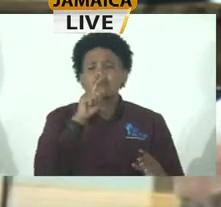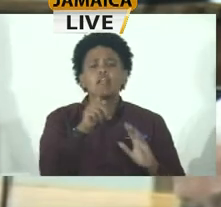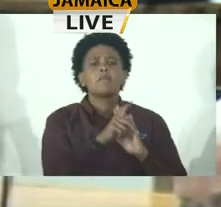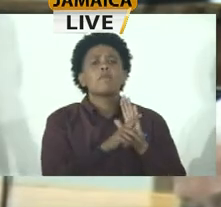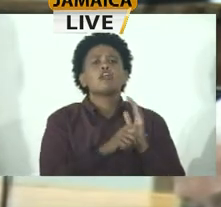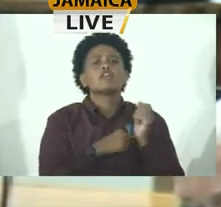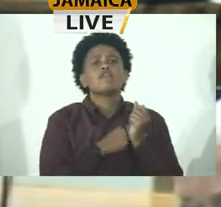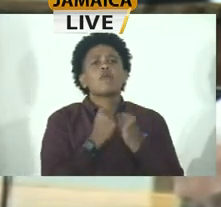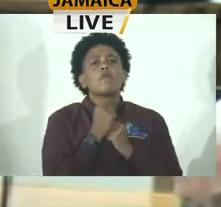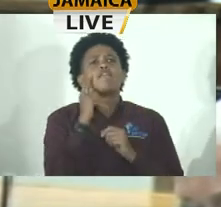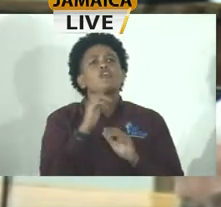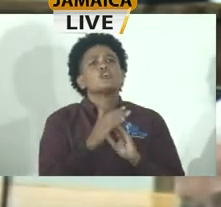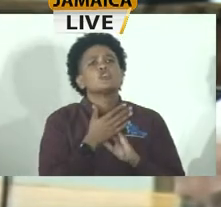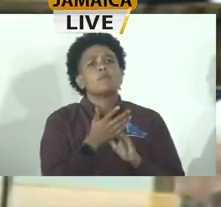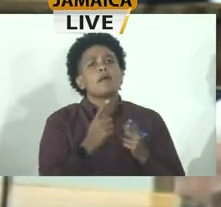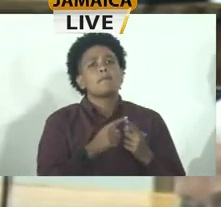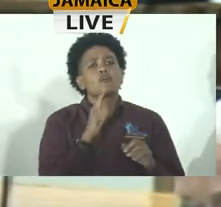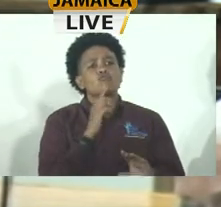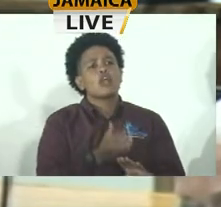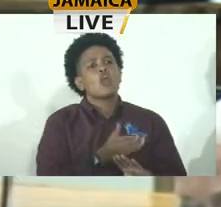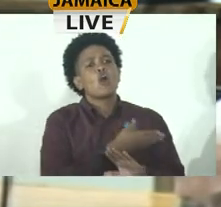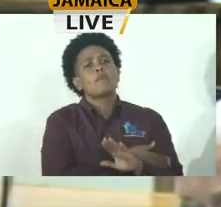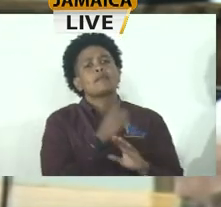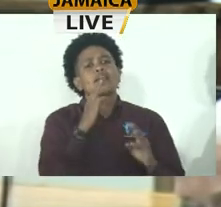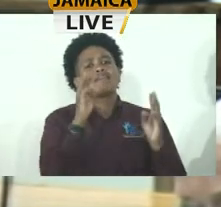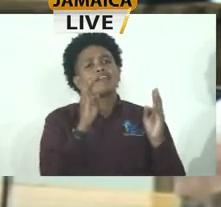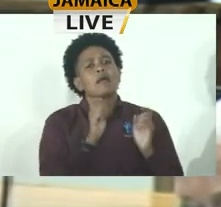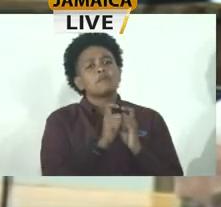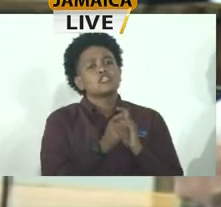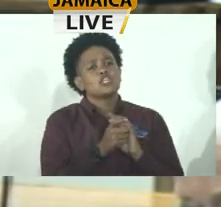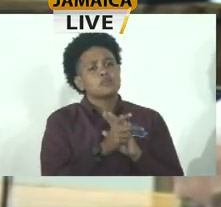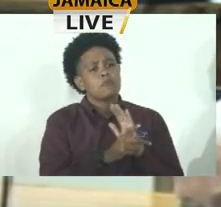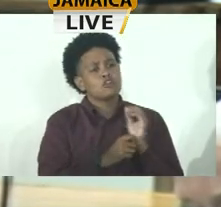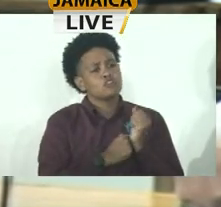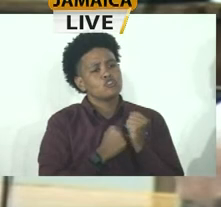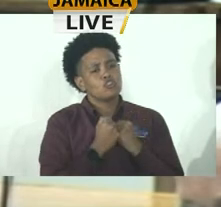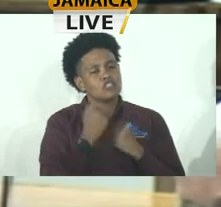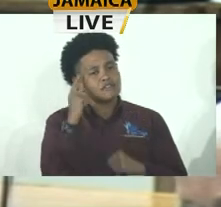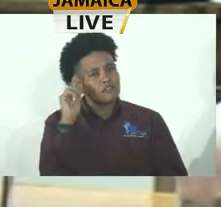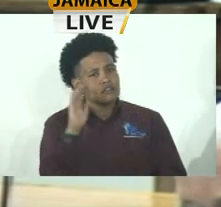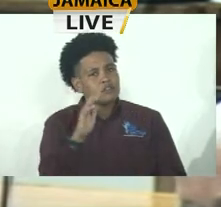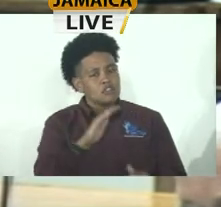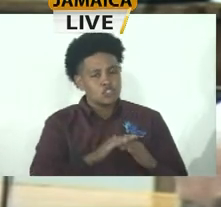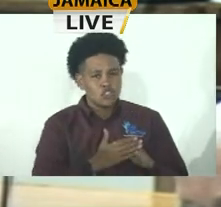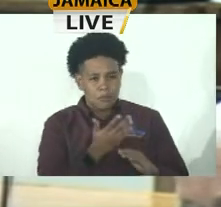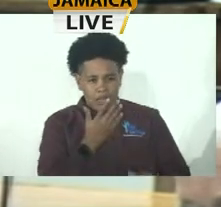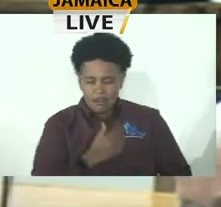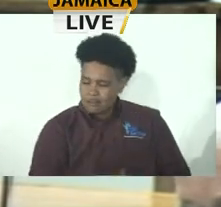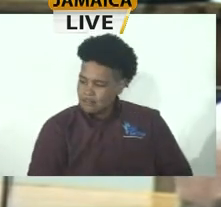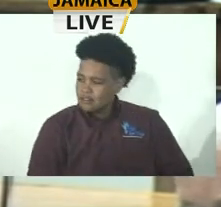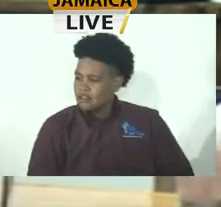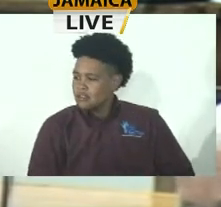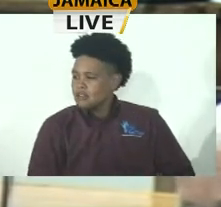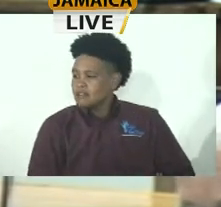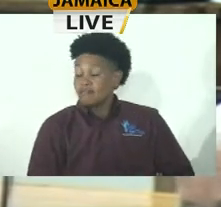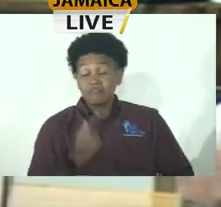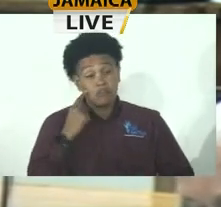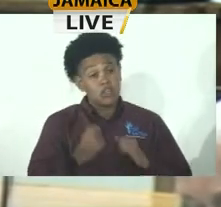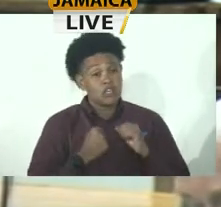jamaica and the update of the climate change policy framework for jamaica for the year